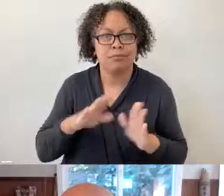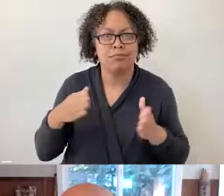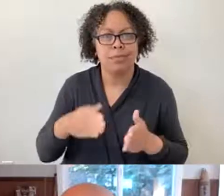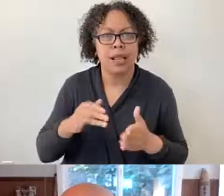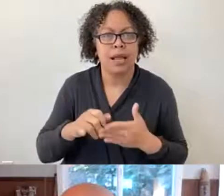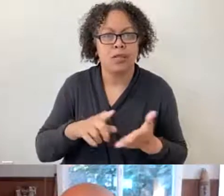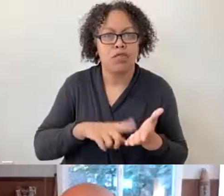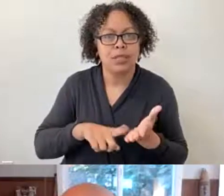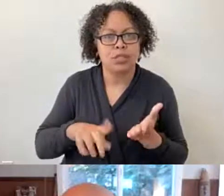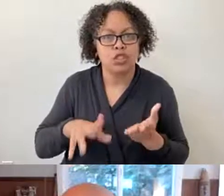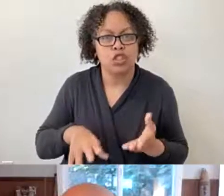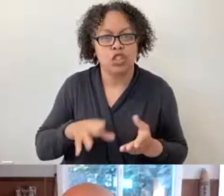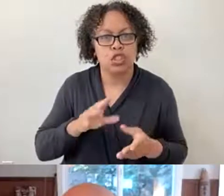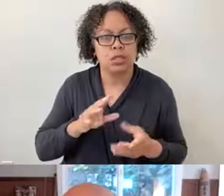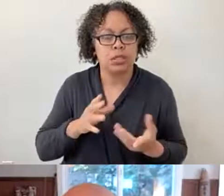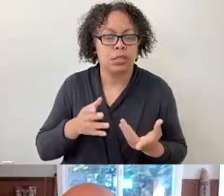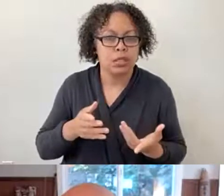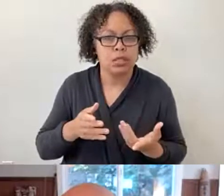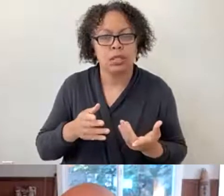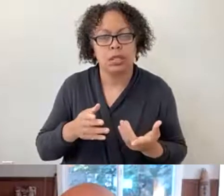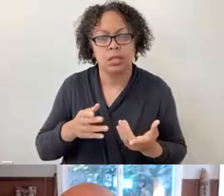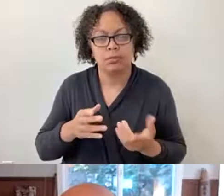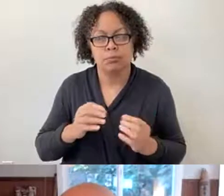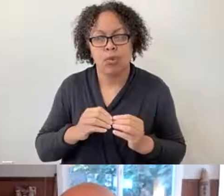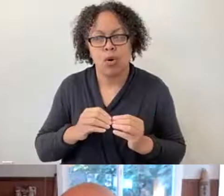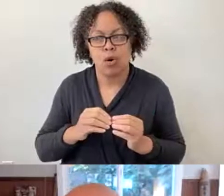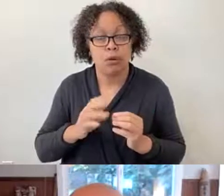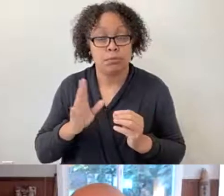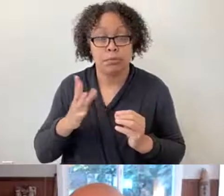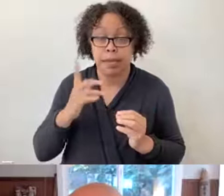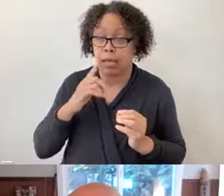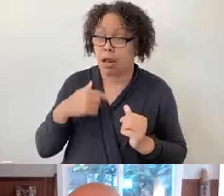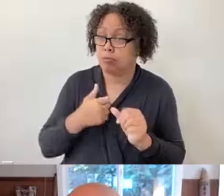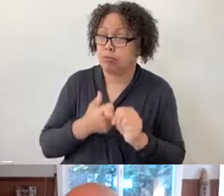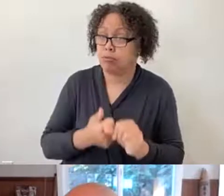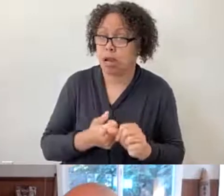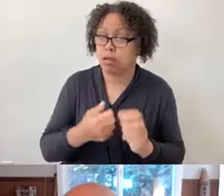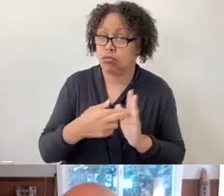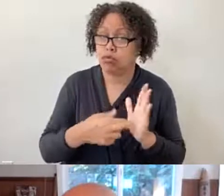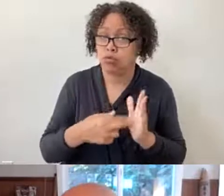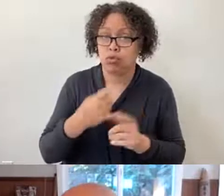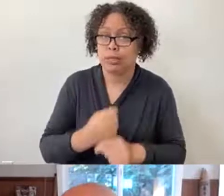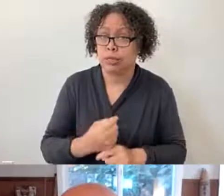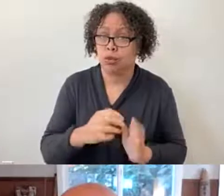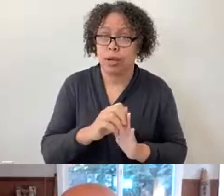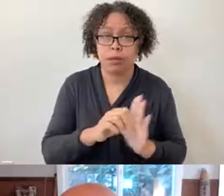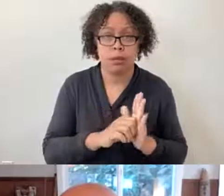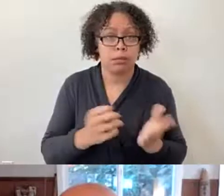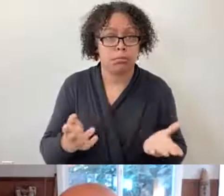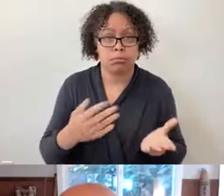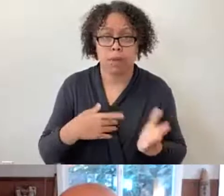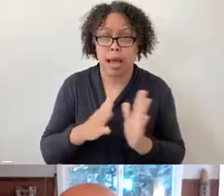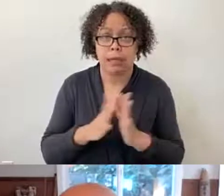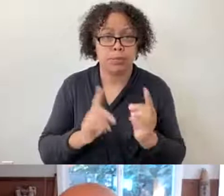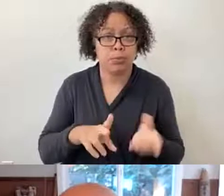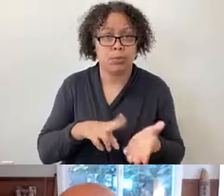this framework of, I am following the rules of traditional ethics. I have asked people to sign this